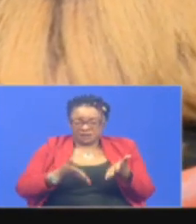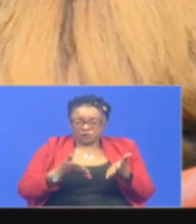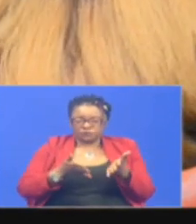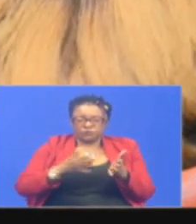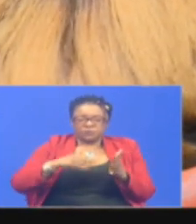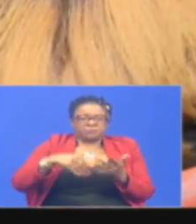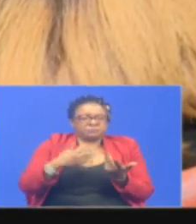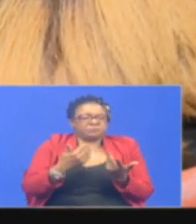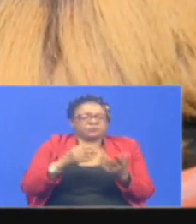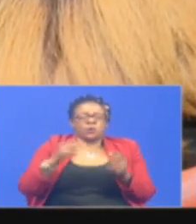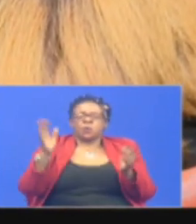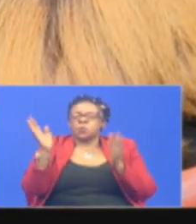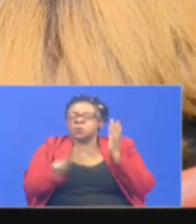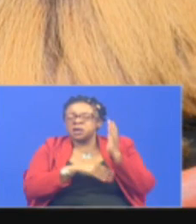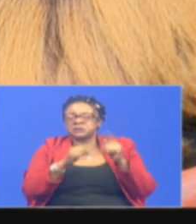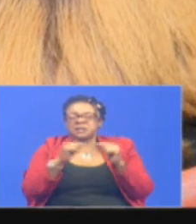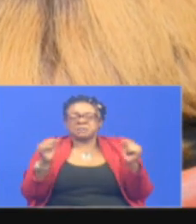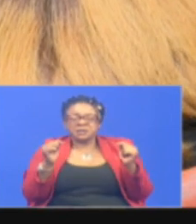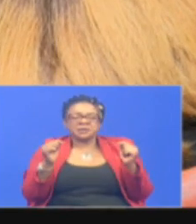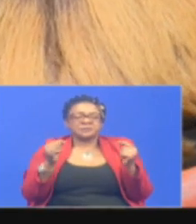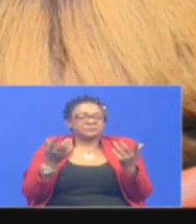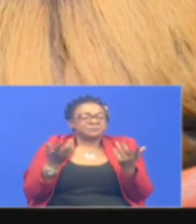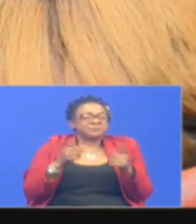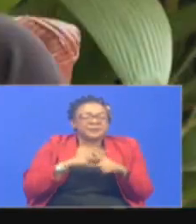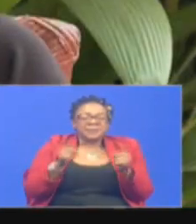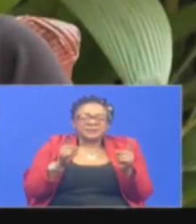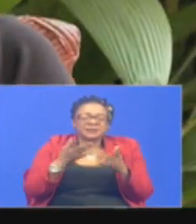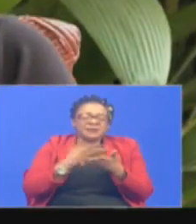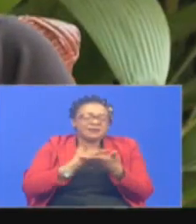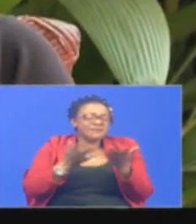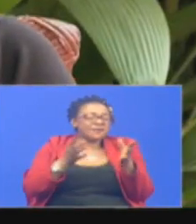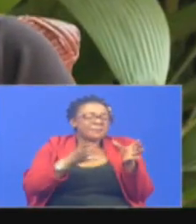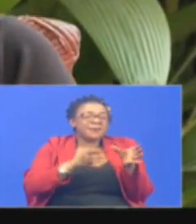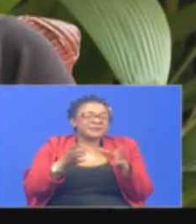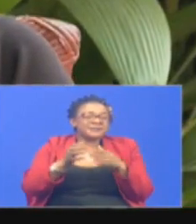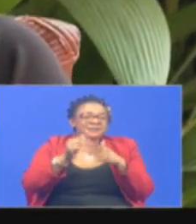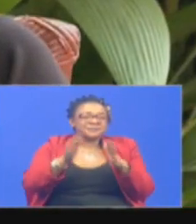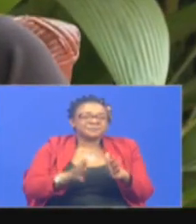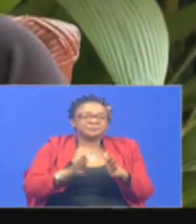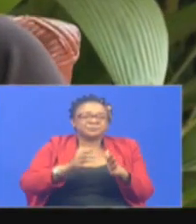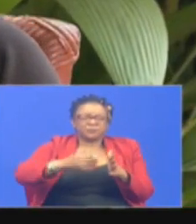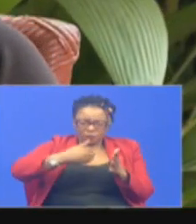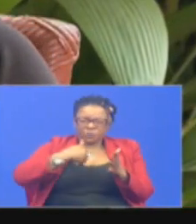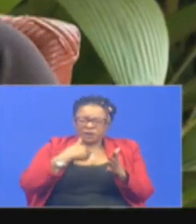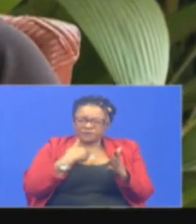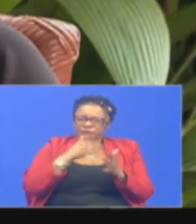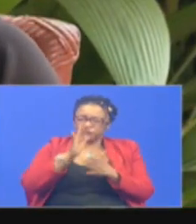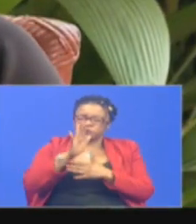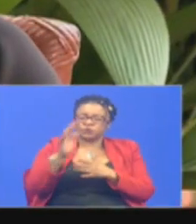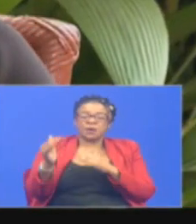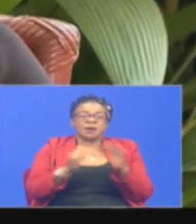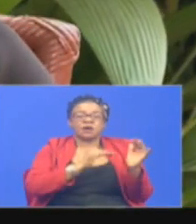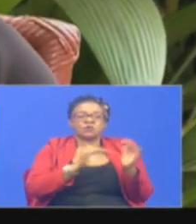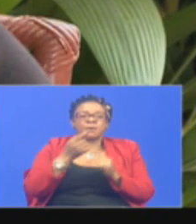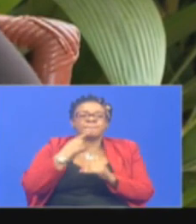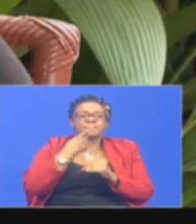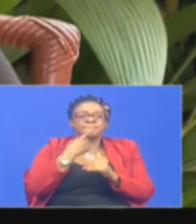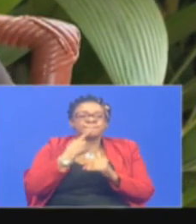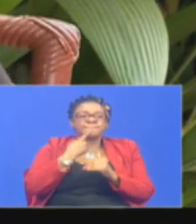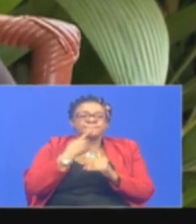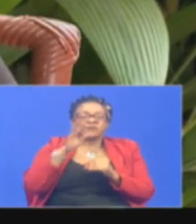worst enemies. They don't come. But every party leader... It's interesting that you say that, because there are those who argue that if you tell us the